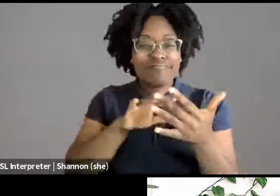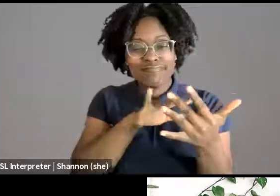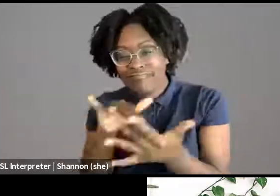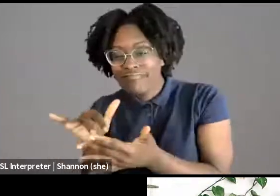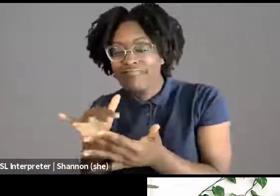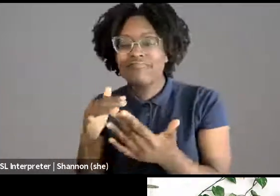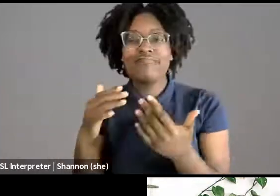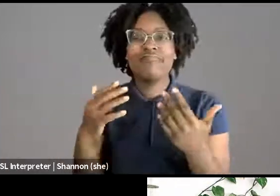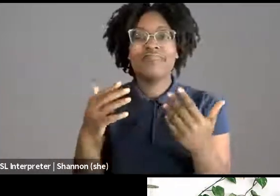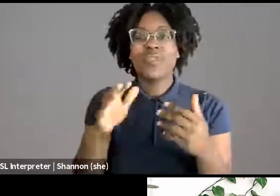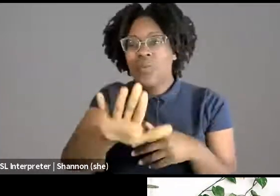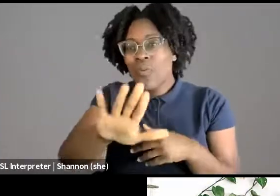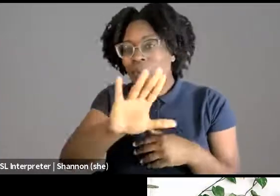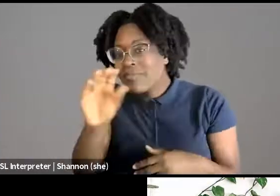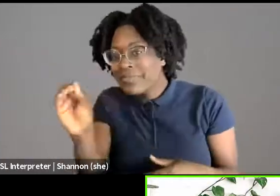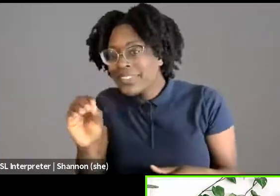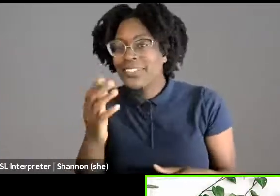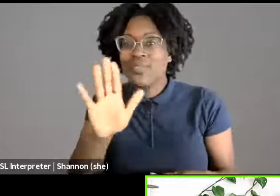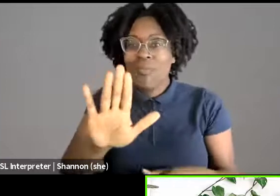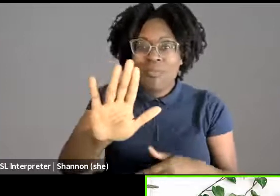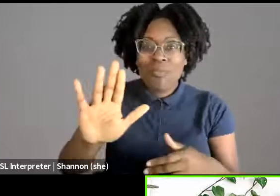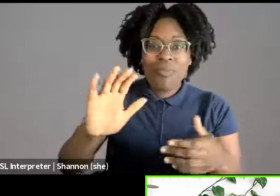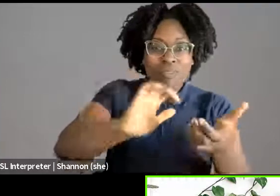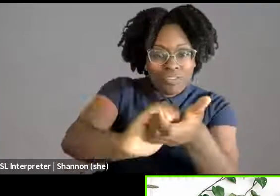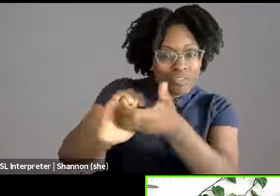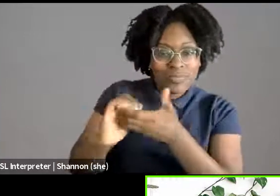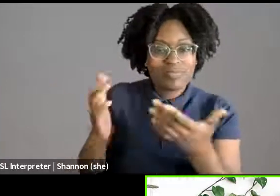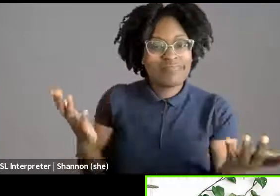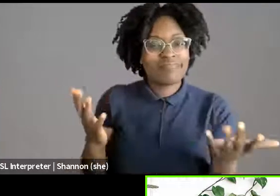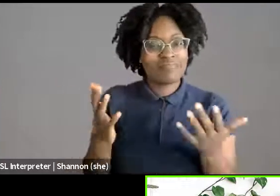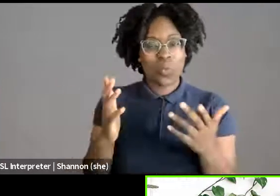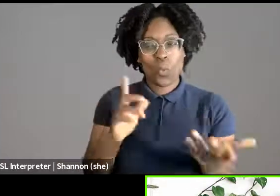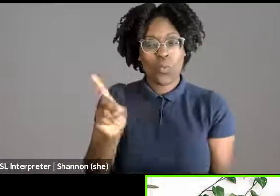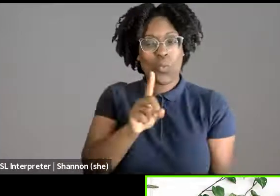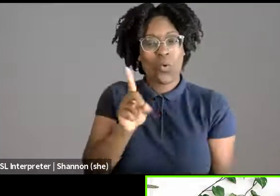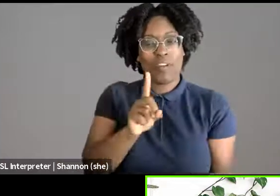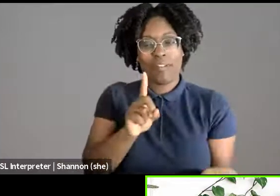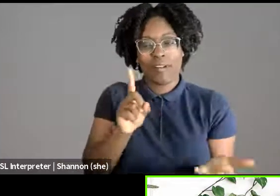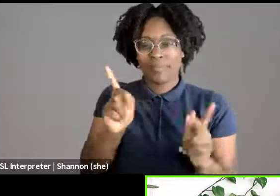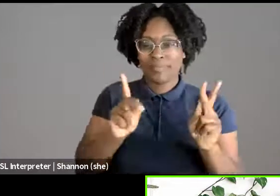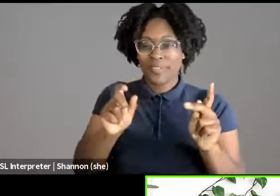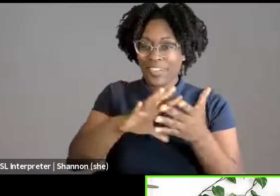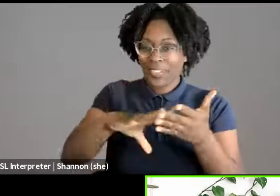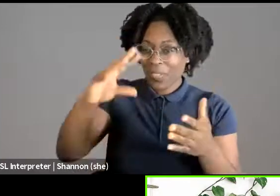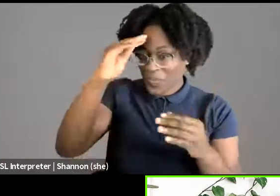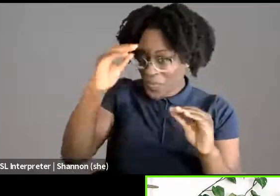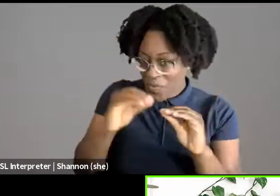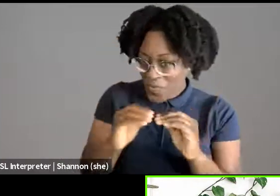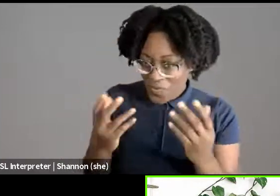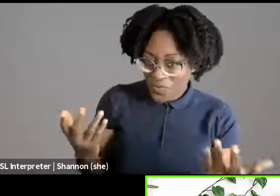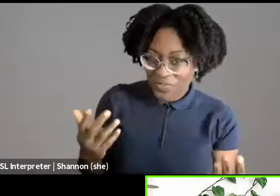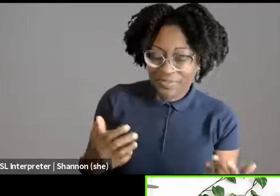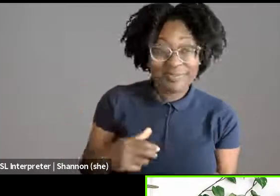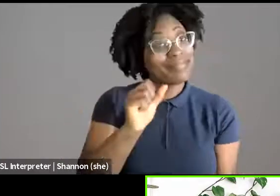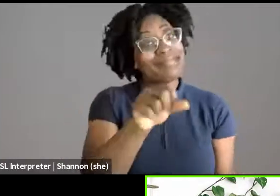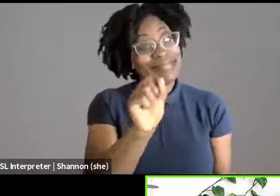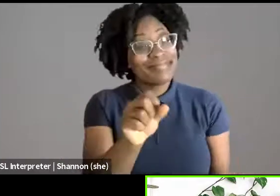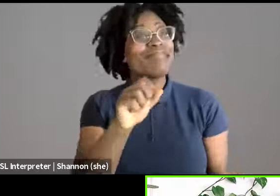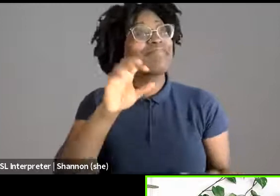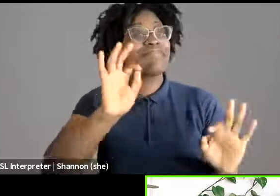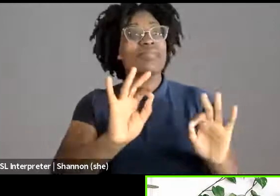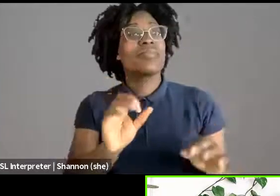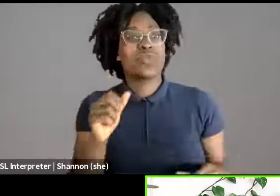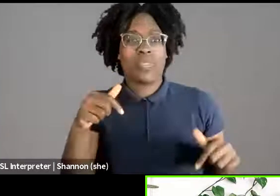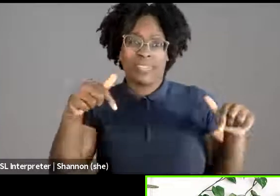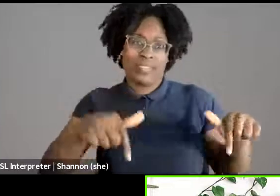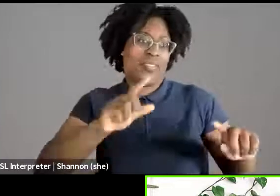have partnerships as well. We do. First of all, this is fantastic. This by itself is a conversation.